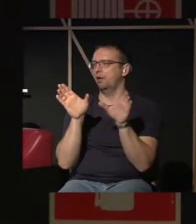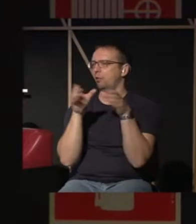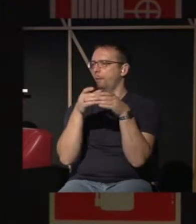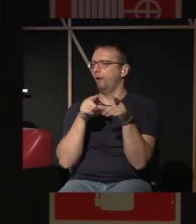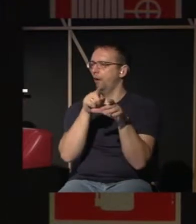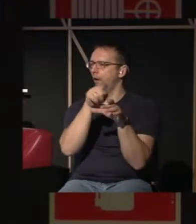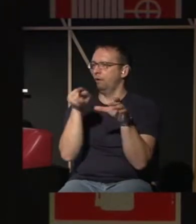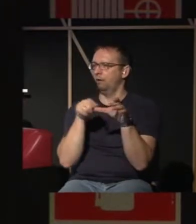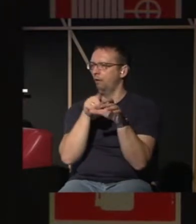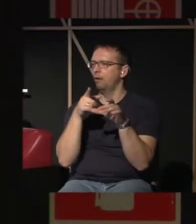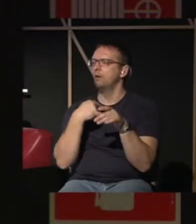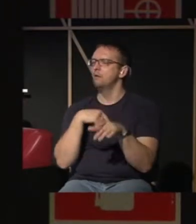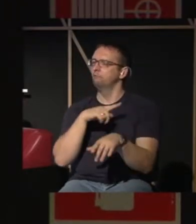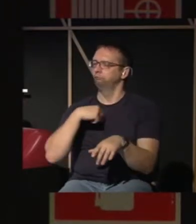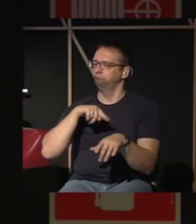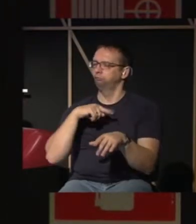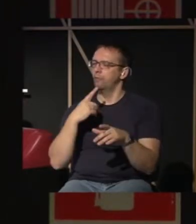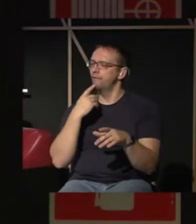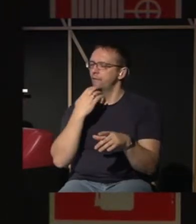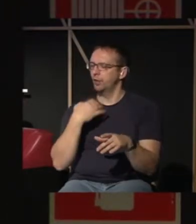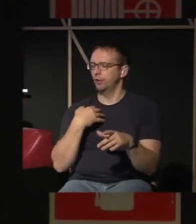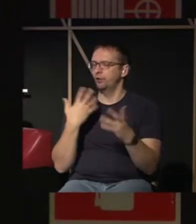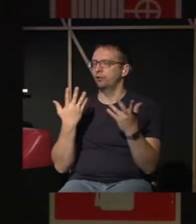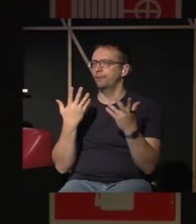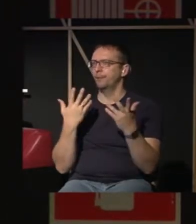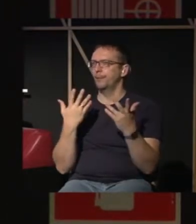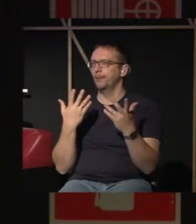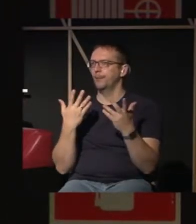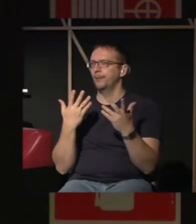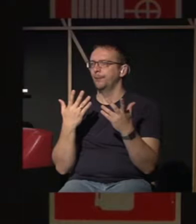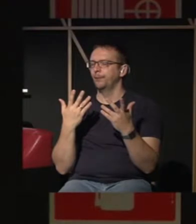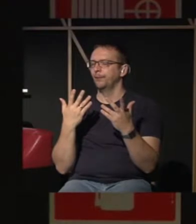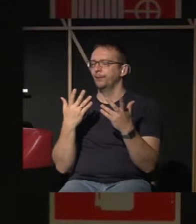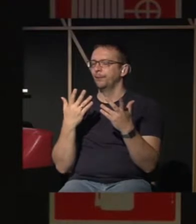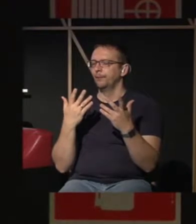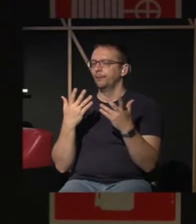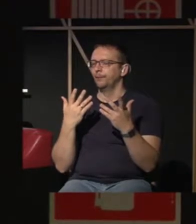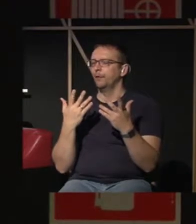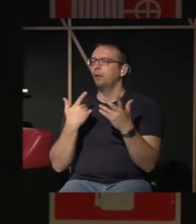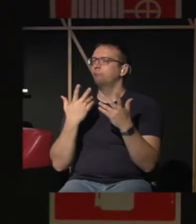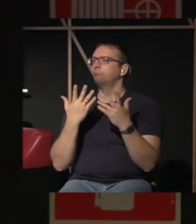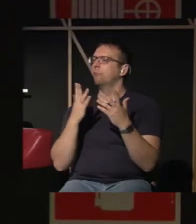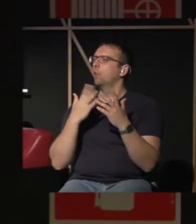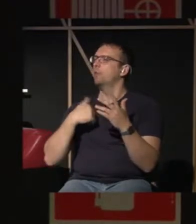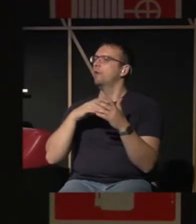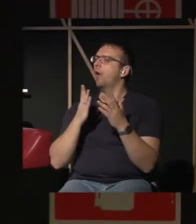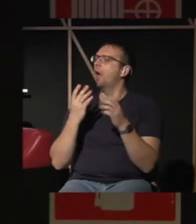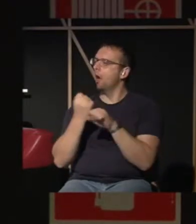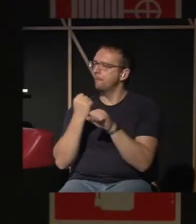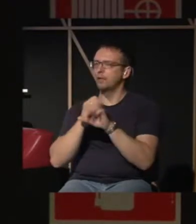operations sustainable, but really having external projects or parallel projects. Since then, and